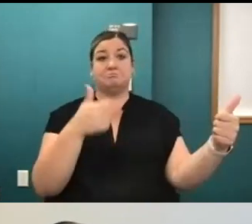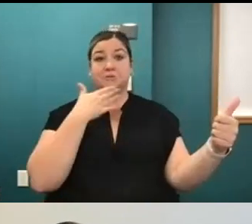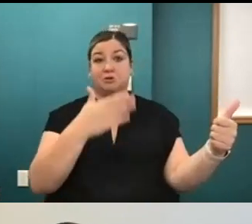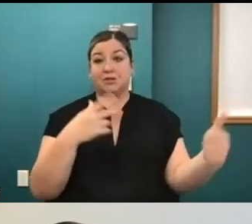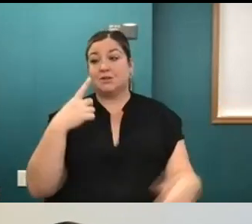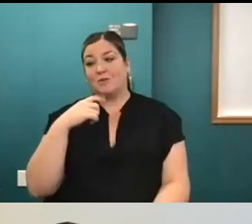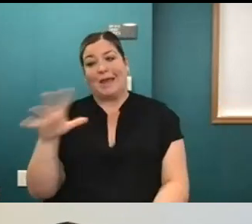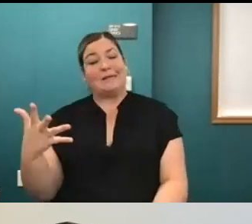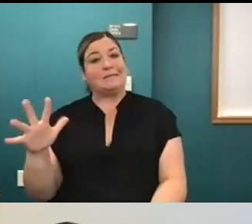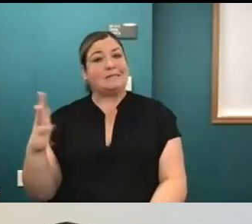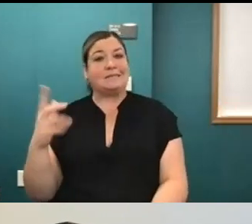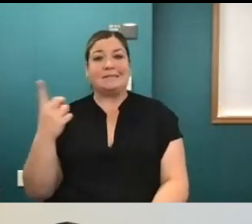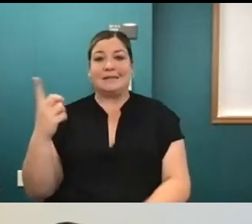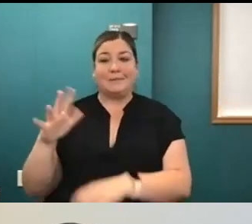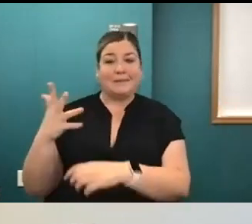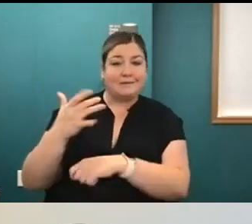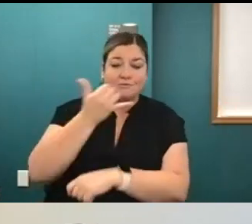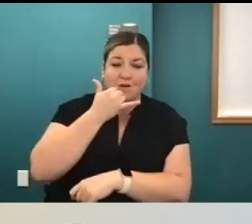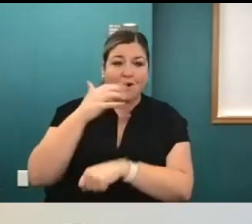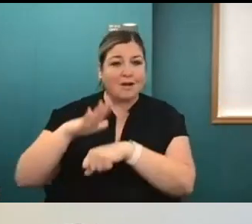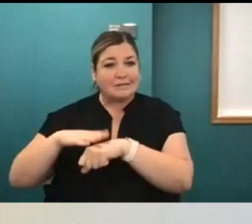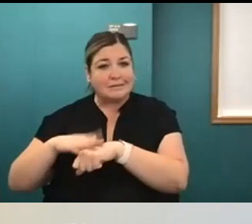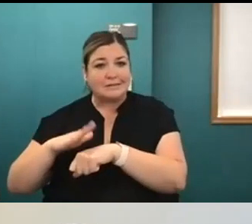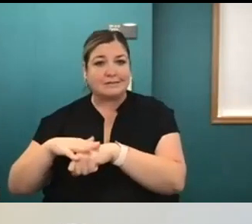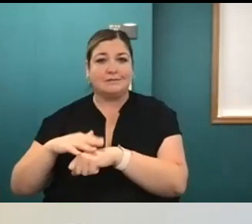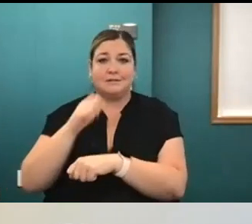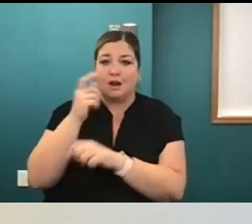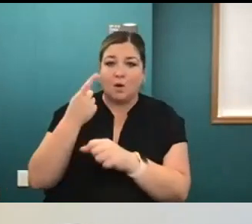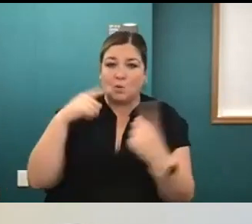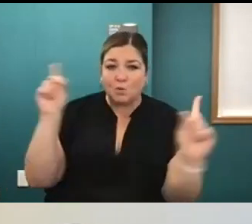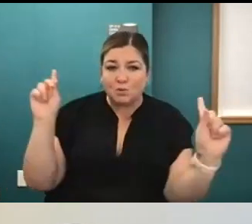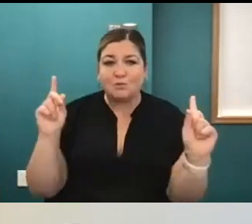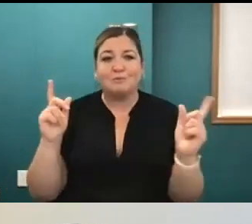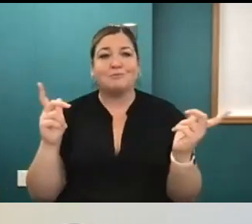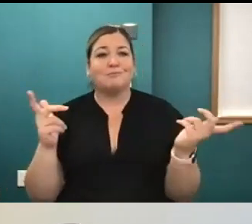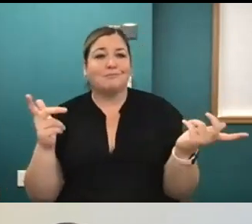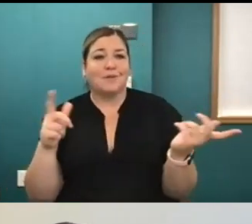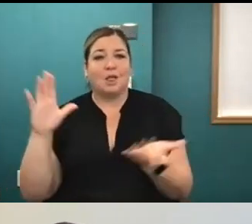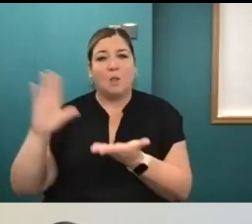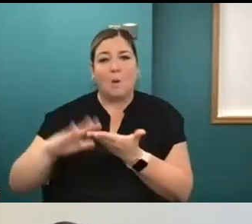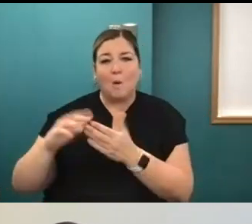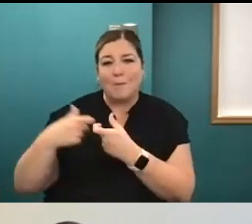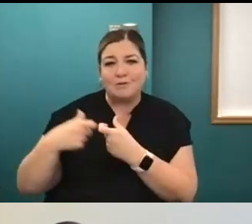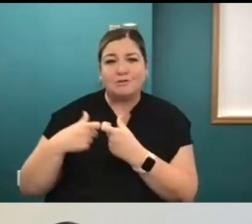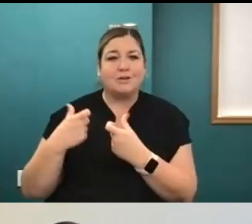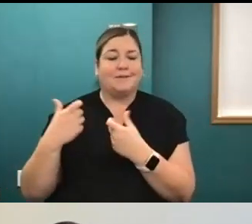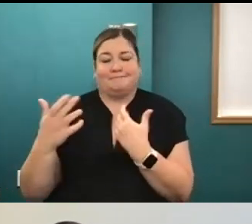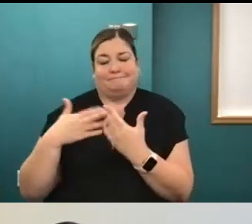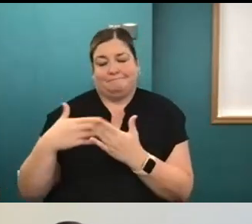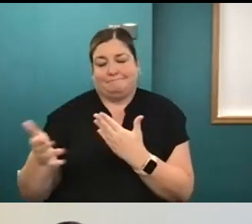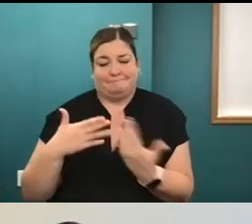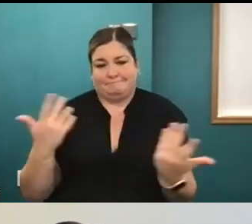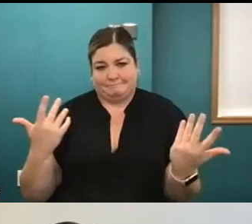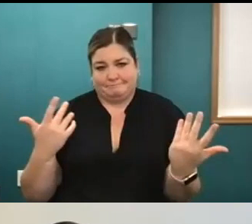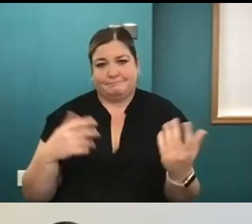meaning something is, potentially malfunctioning or, there's, low batteries or whatnot. So